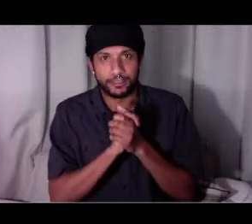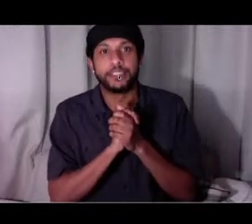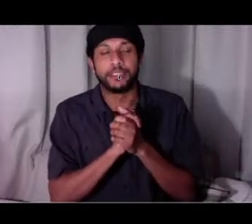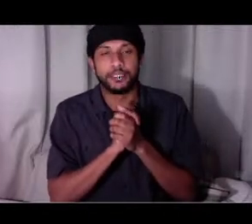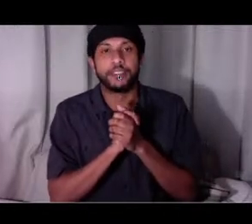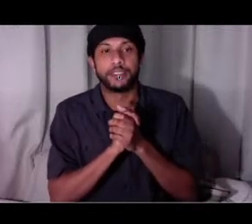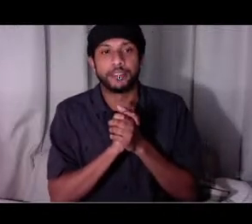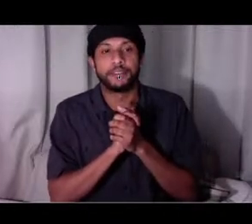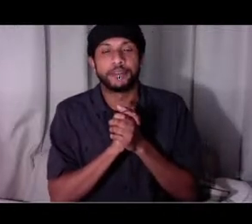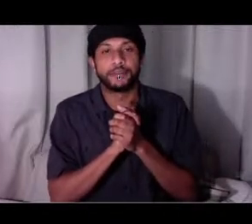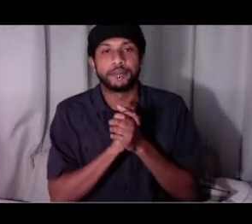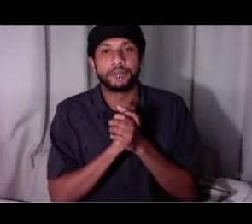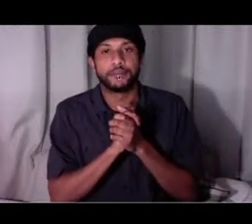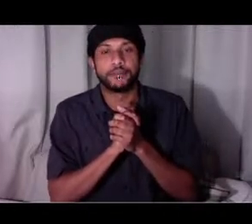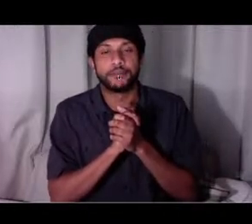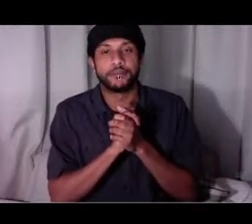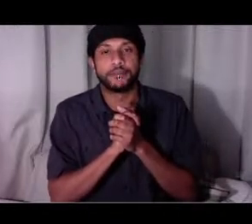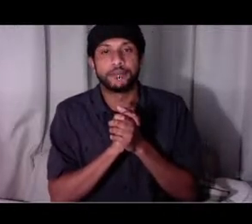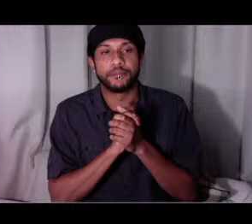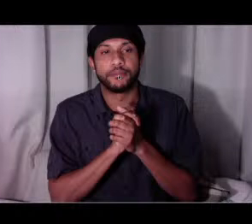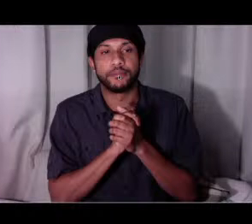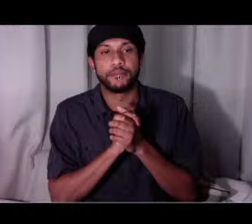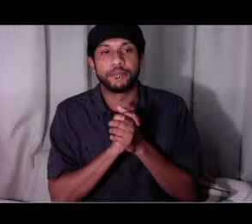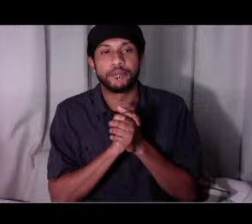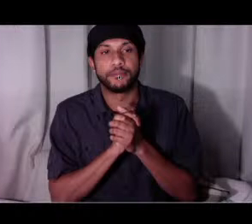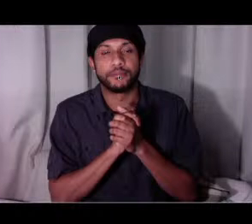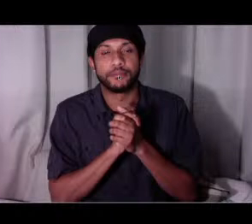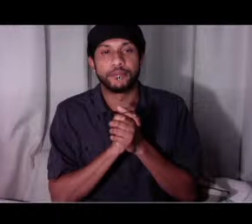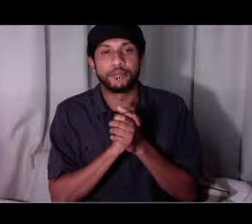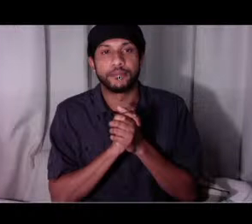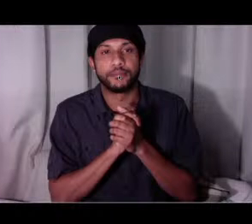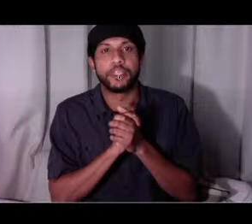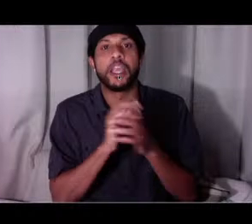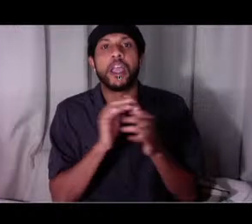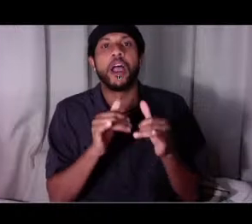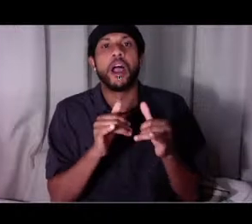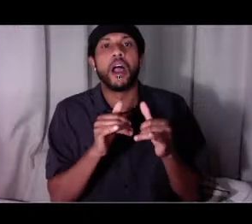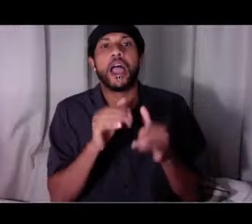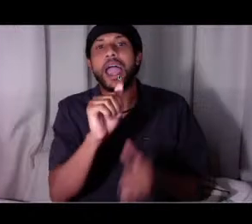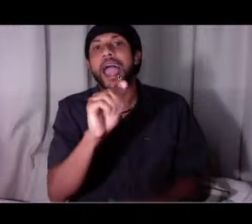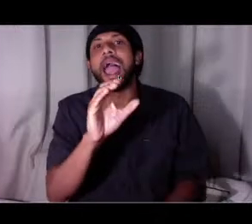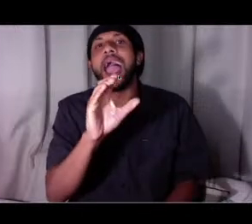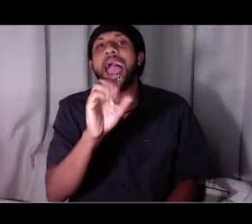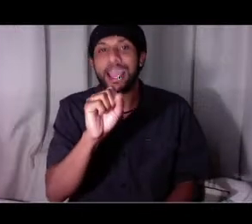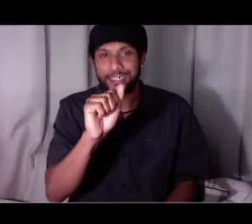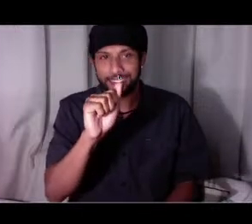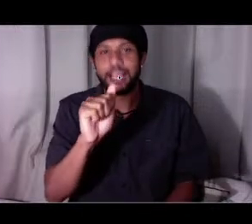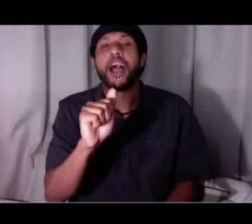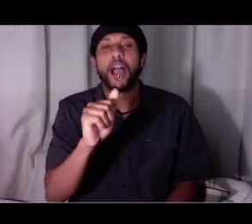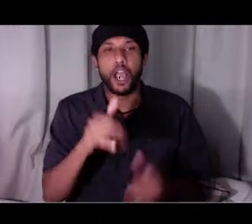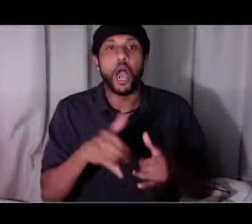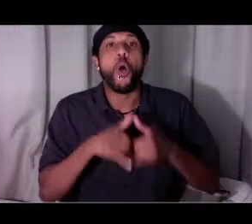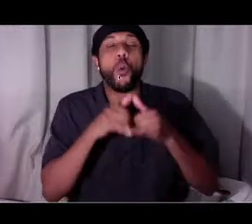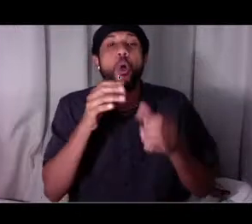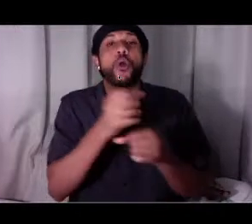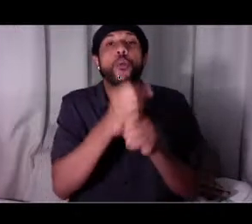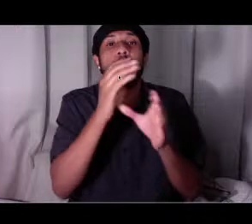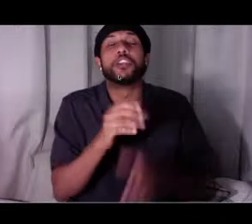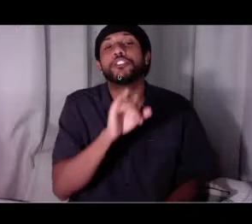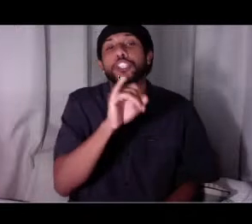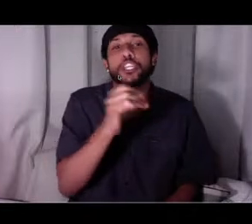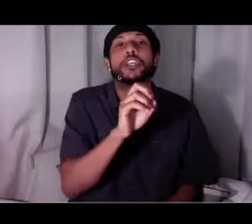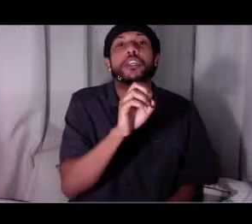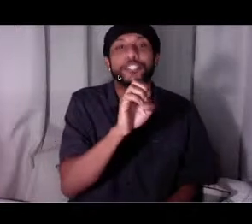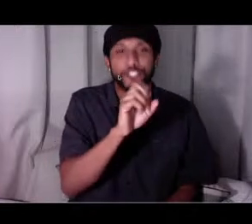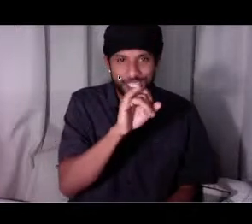axis uh AXA uh Award winners uh Jessica Gomez and Tiffany